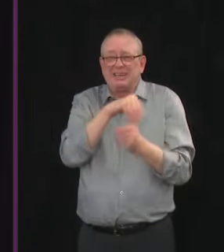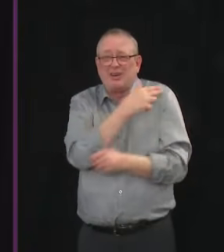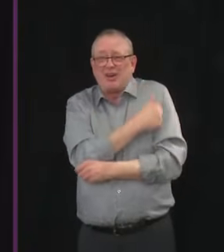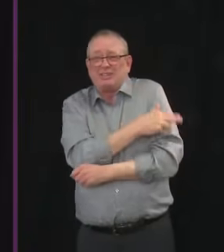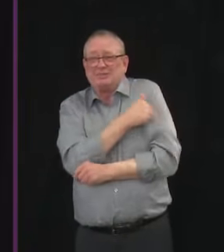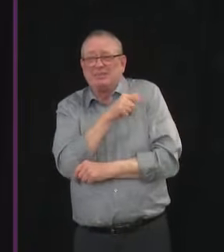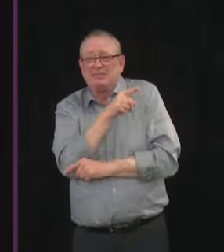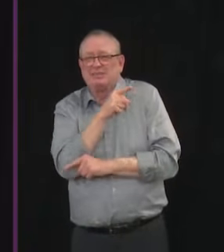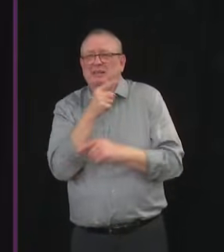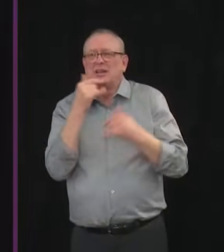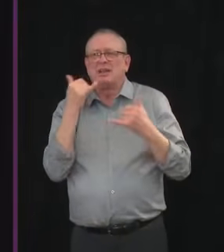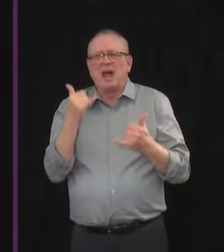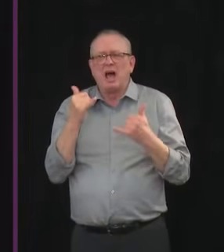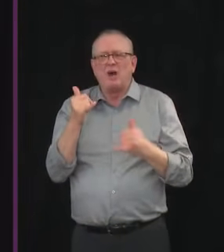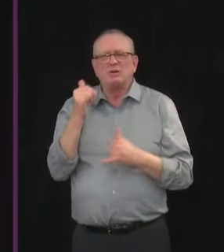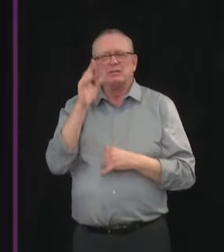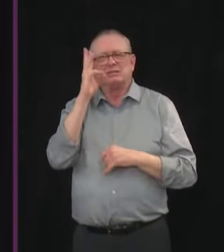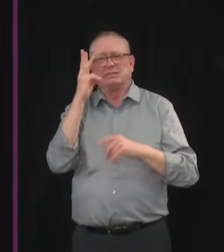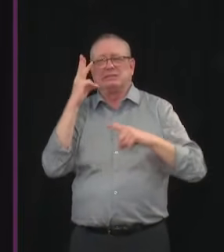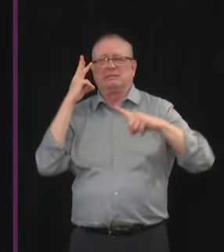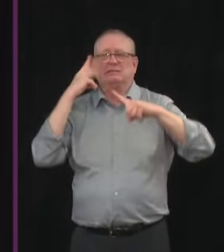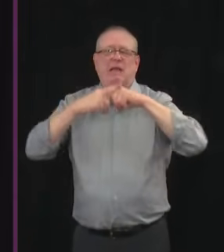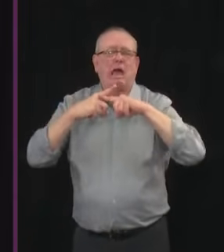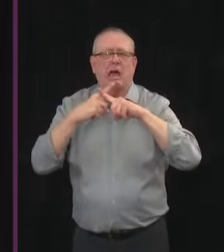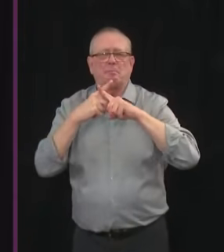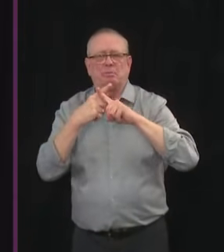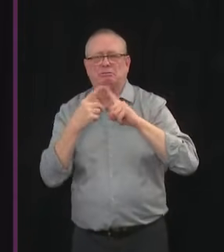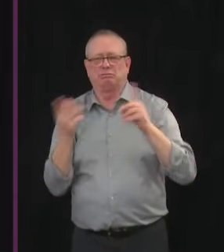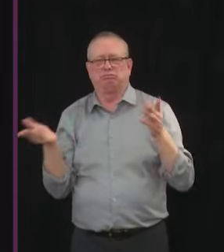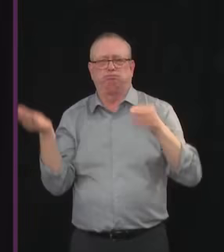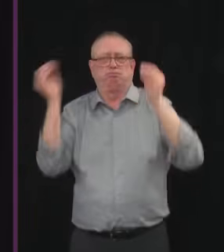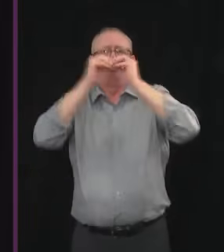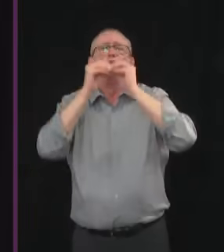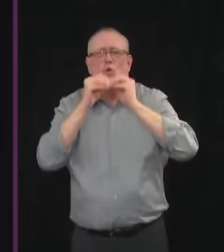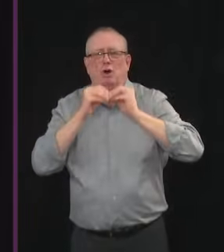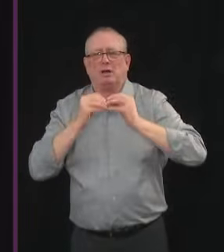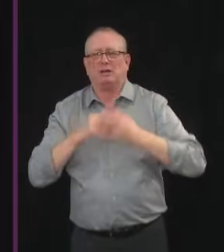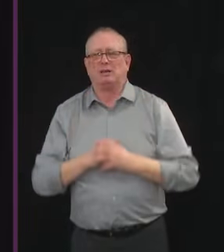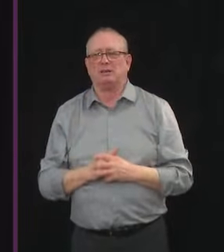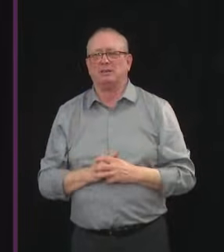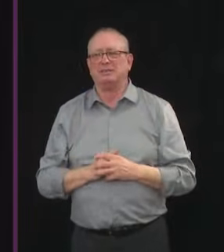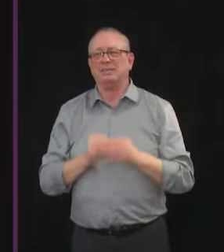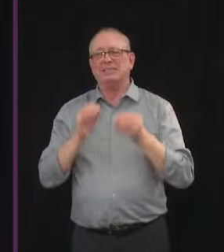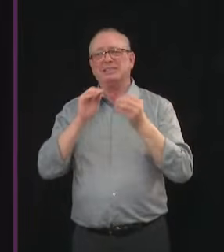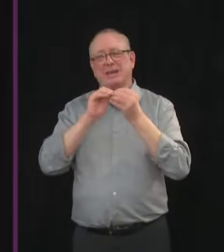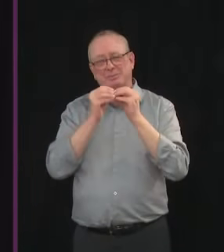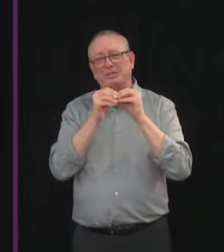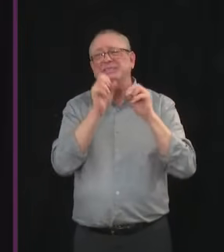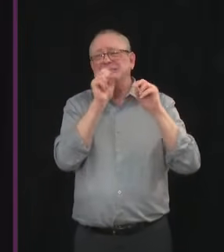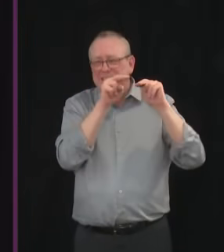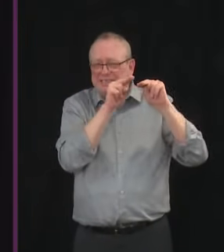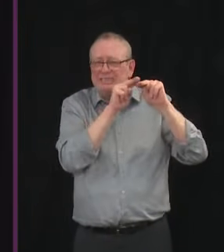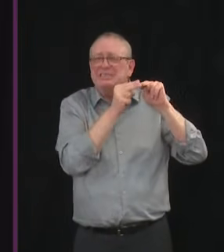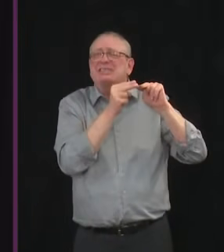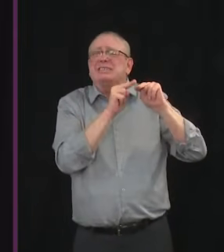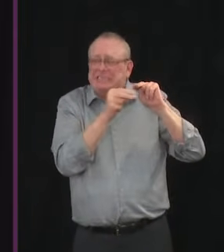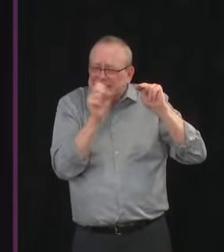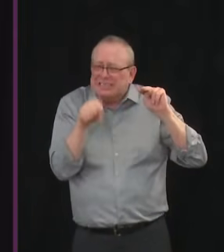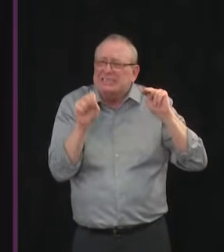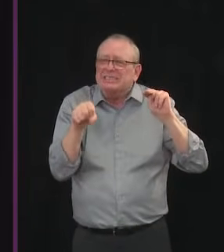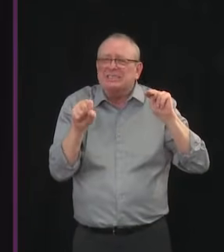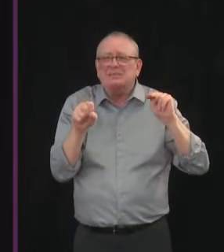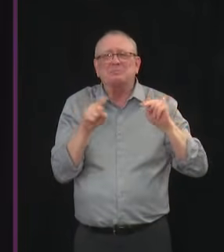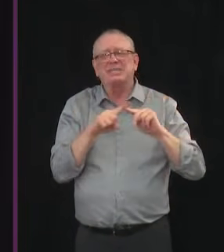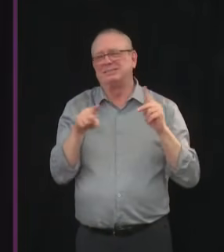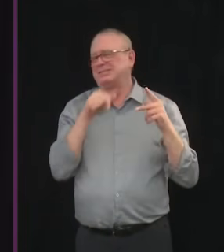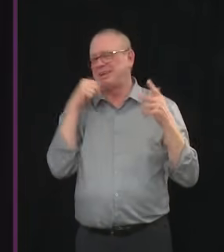total. All of this means we are making progress, but we are not out of the woods yet. So as we ease the restrictions